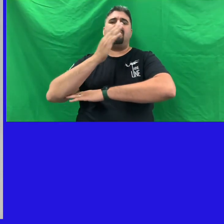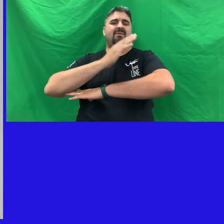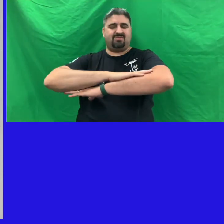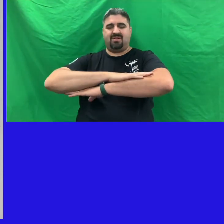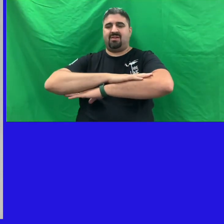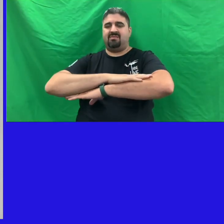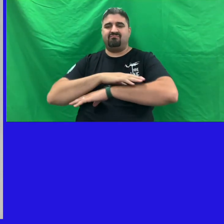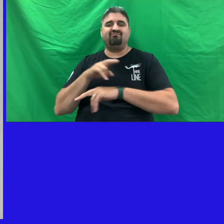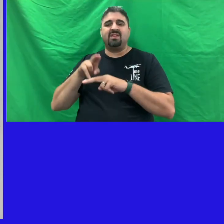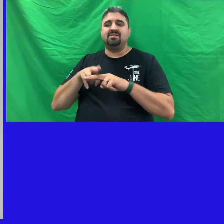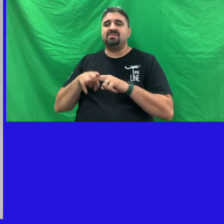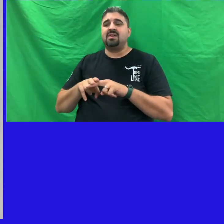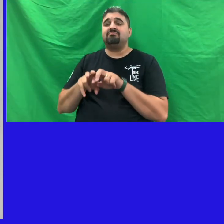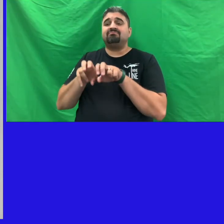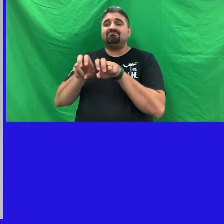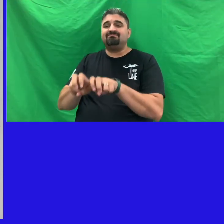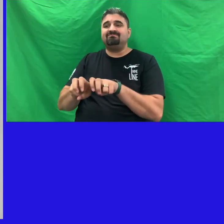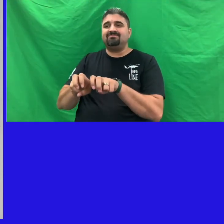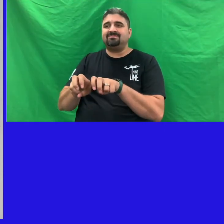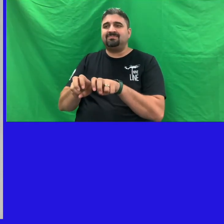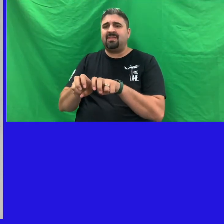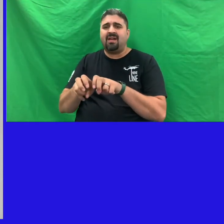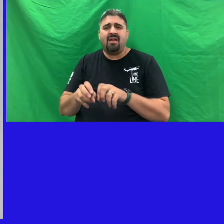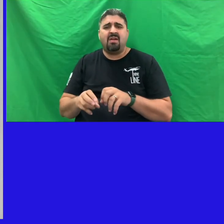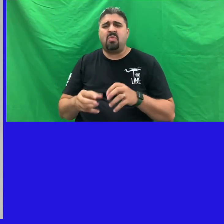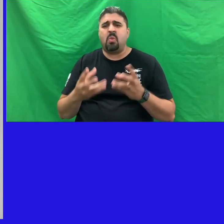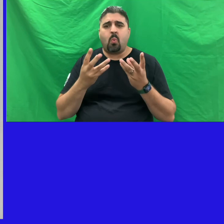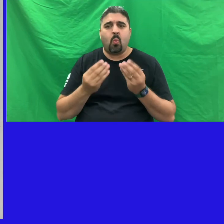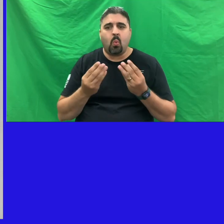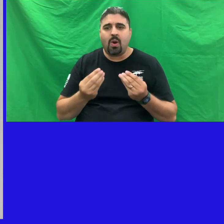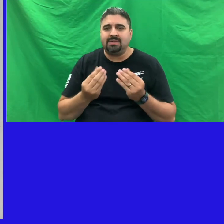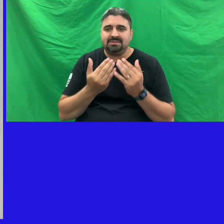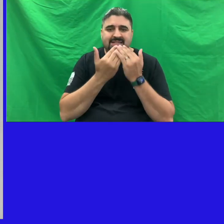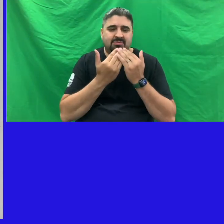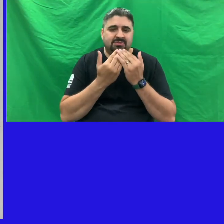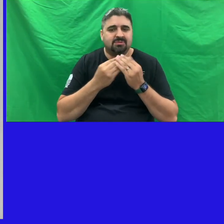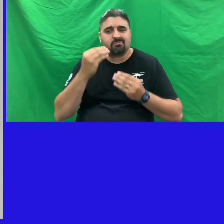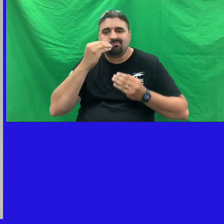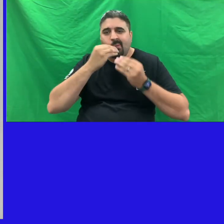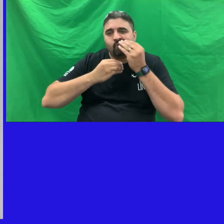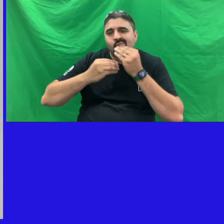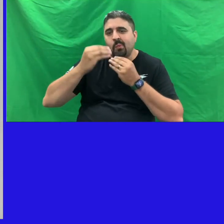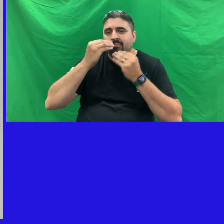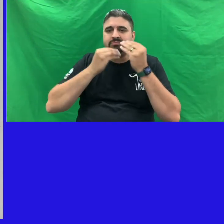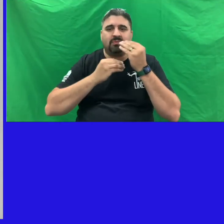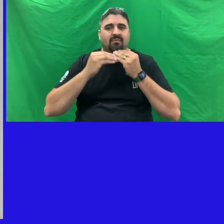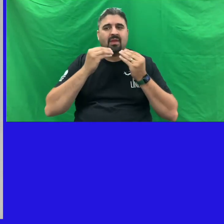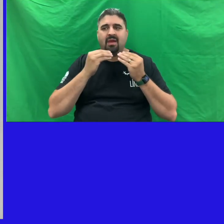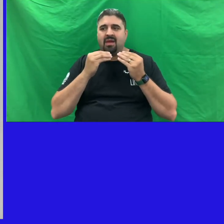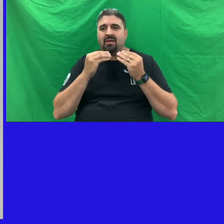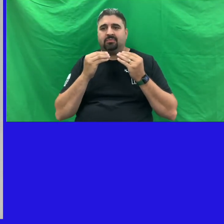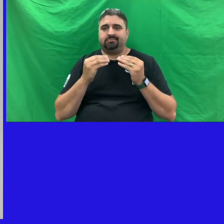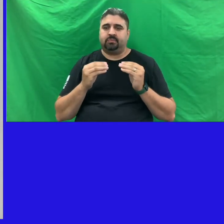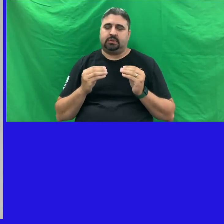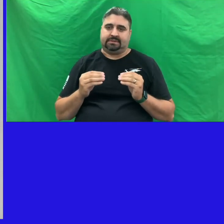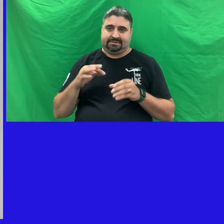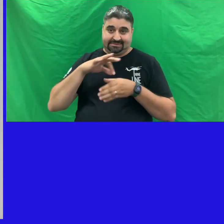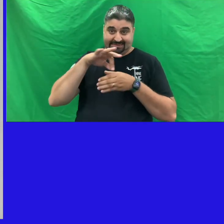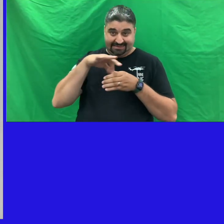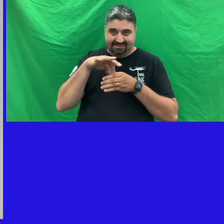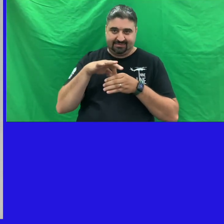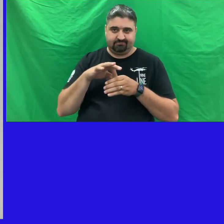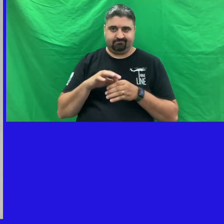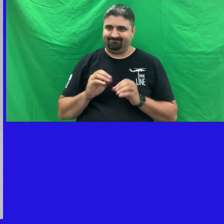Frog and Toad stayed on the island all afternoon. They ate wet sandwiches without iced